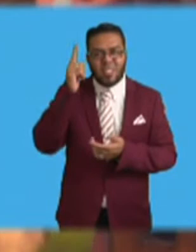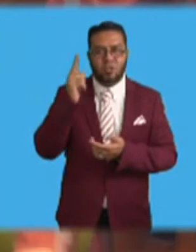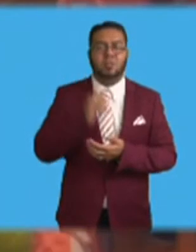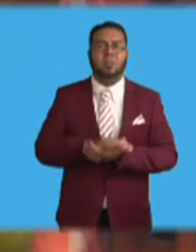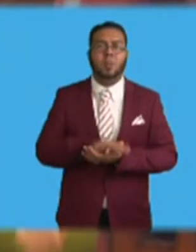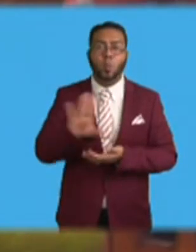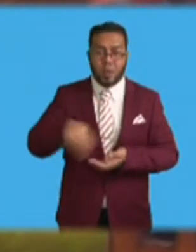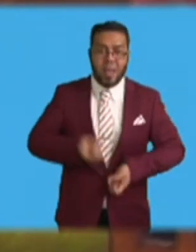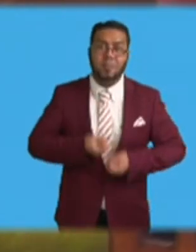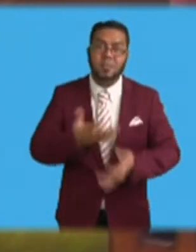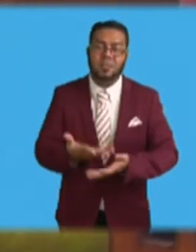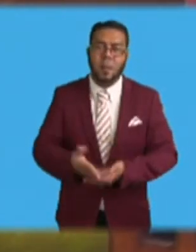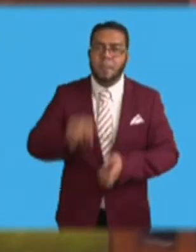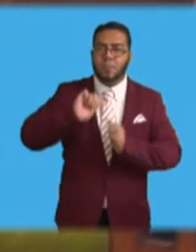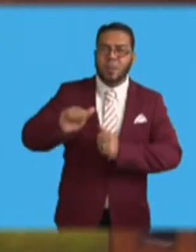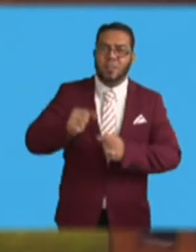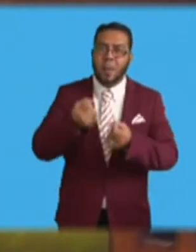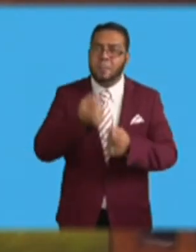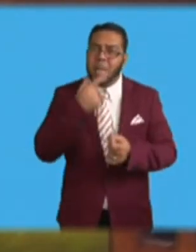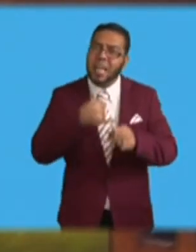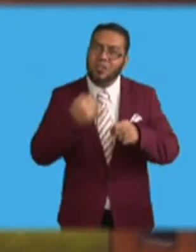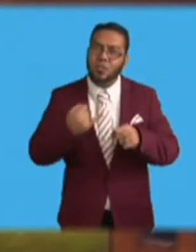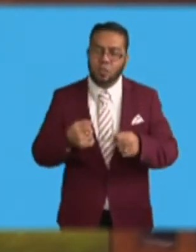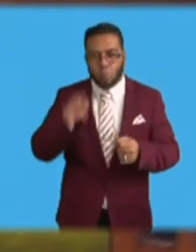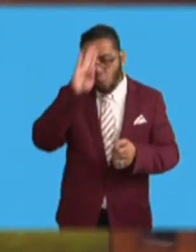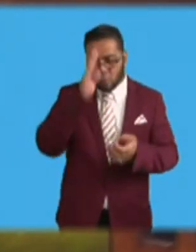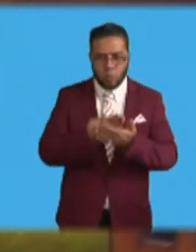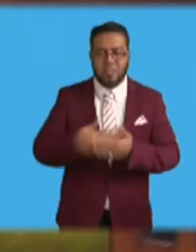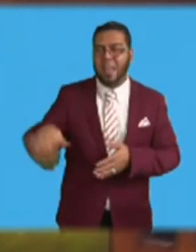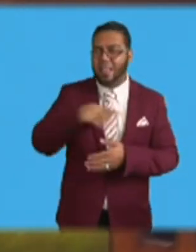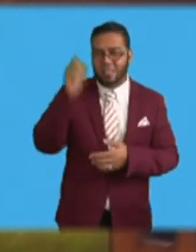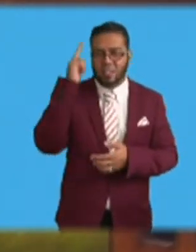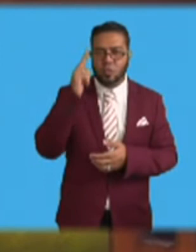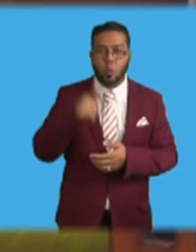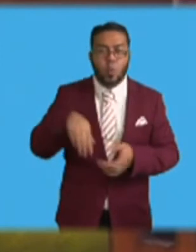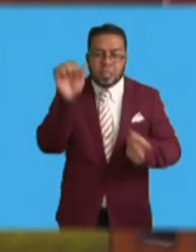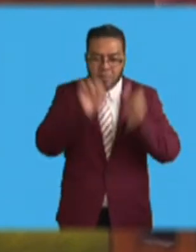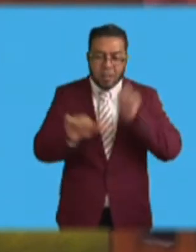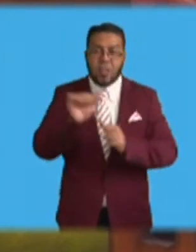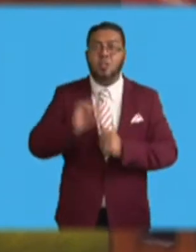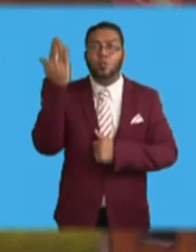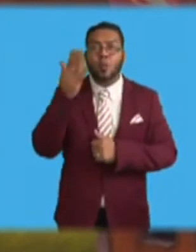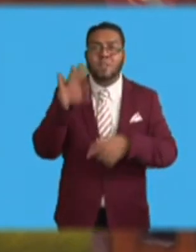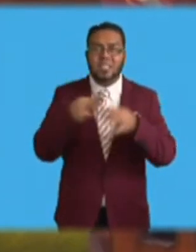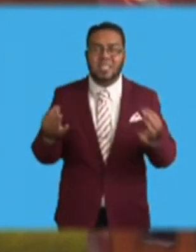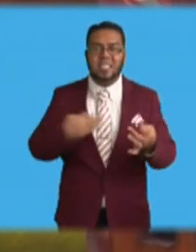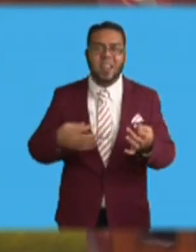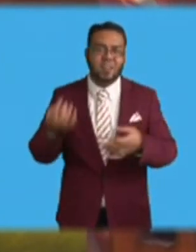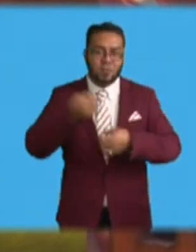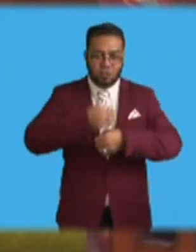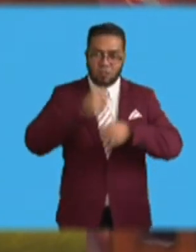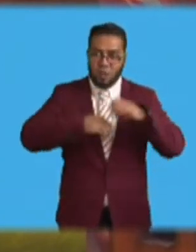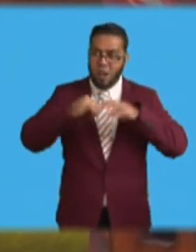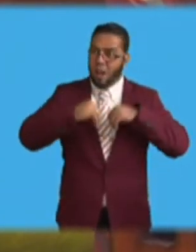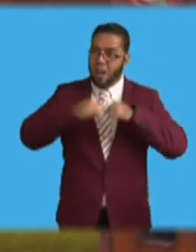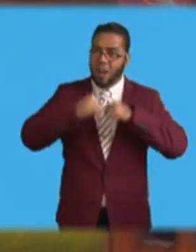We administered preventative antibiotics to all students and teachers, inspected and assessed the school facilities and infrastructure. A